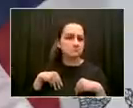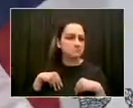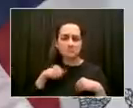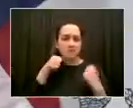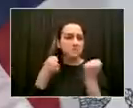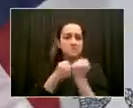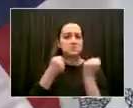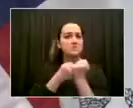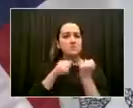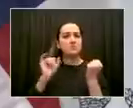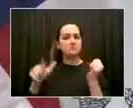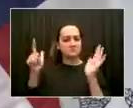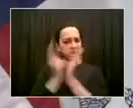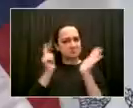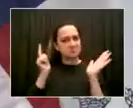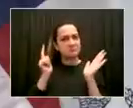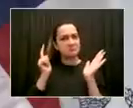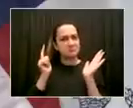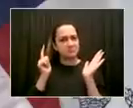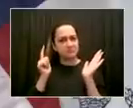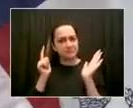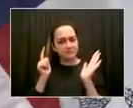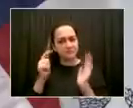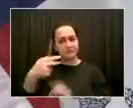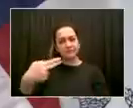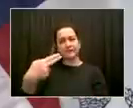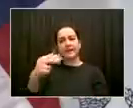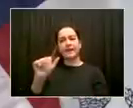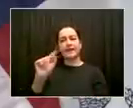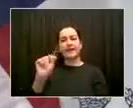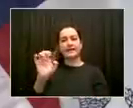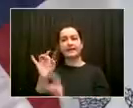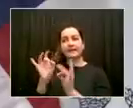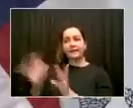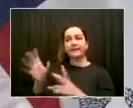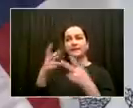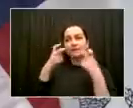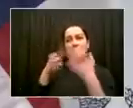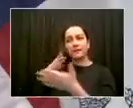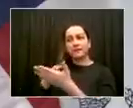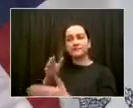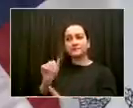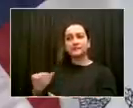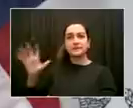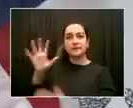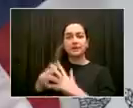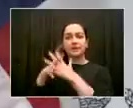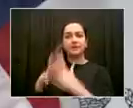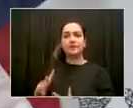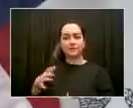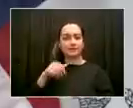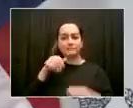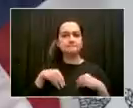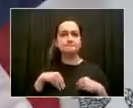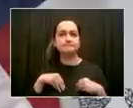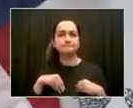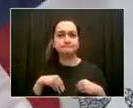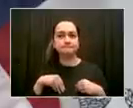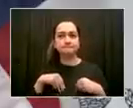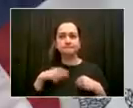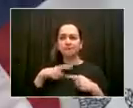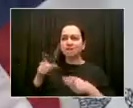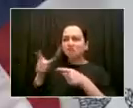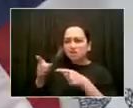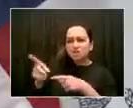hear an update from our commissioner. I want to thank Commissioner Shea because, as has been the tradition since CompStat began,